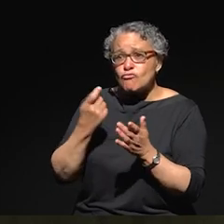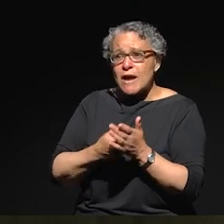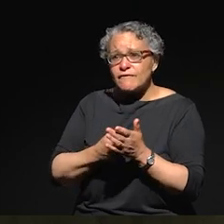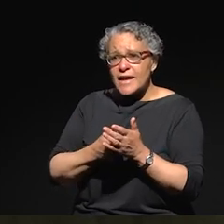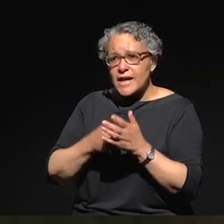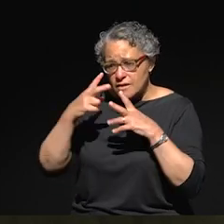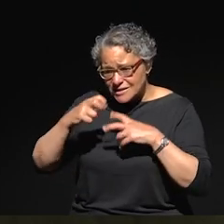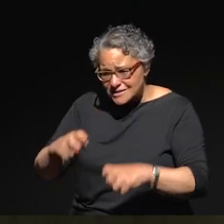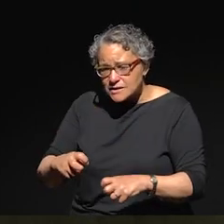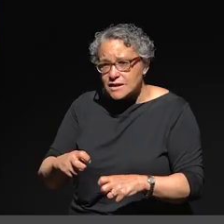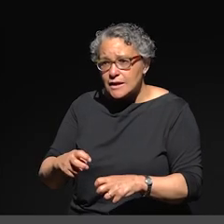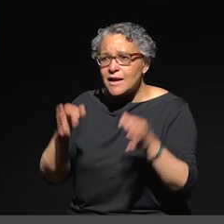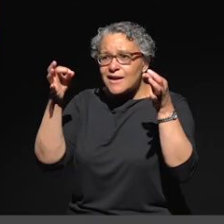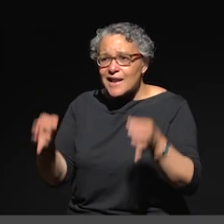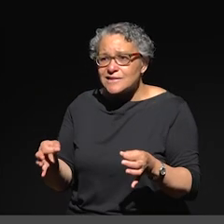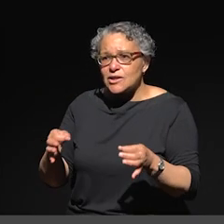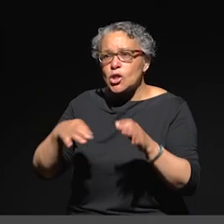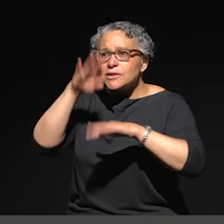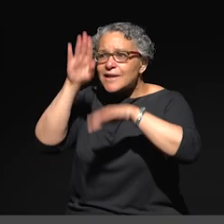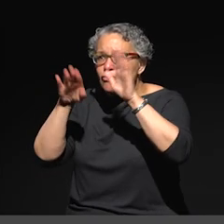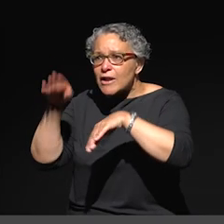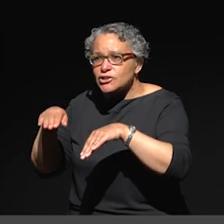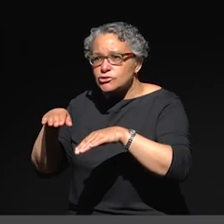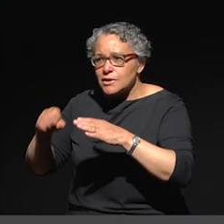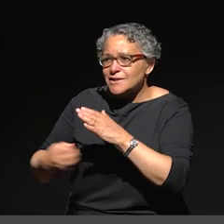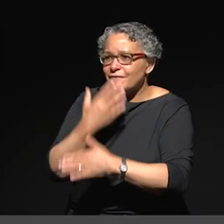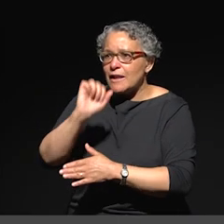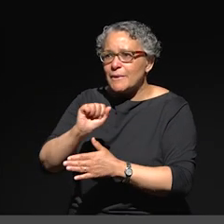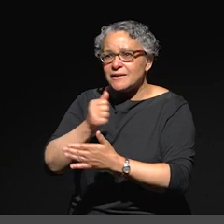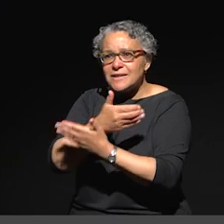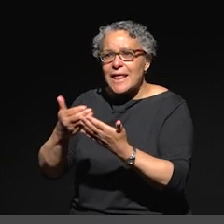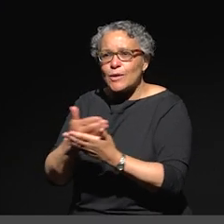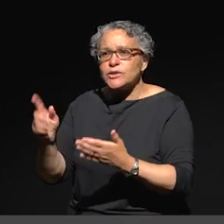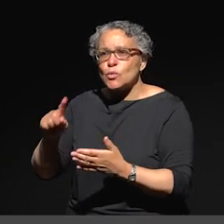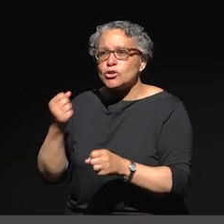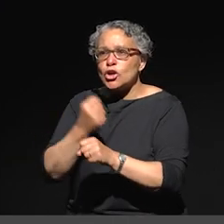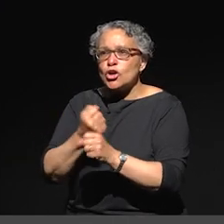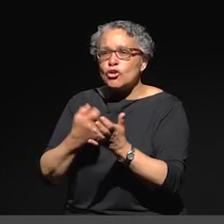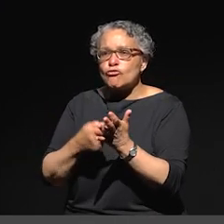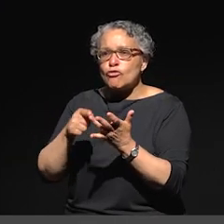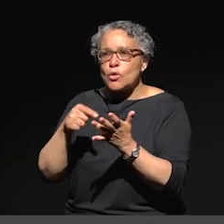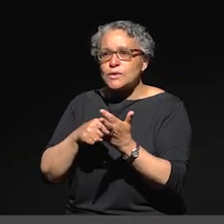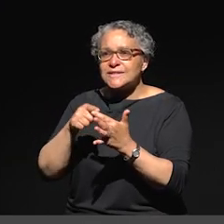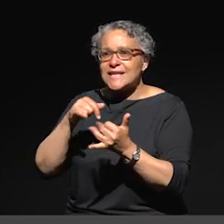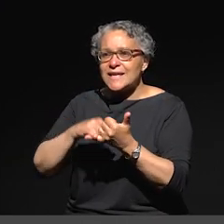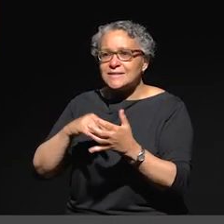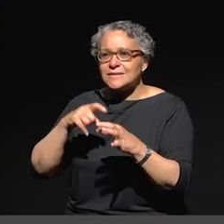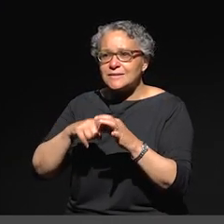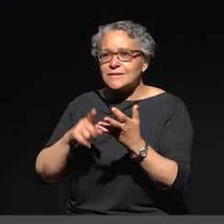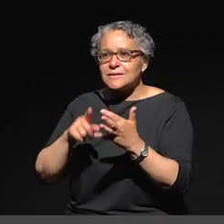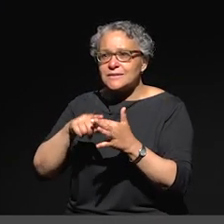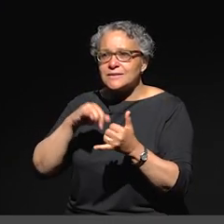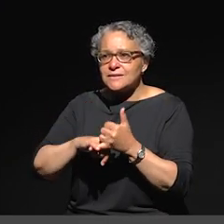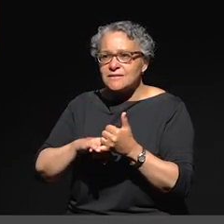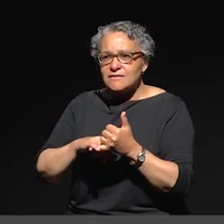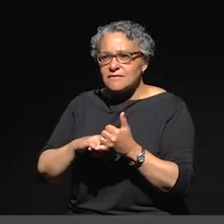classical decorations, developing this whole language of grotesques, as they're called, the ones in the ceiling, like these